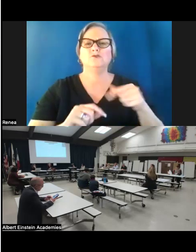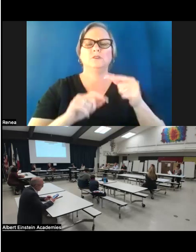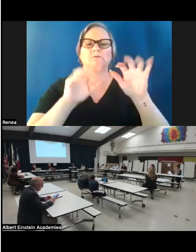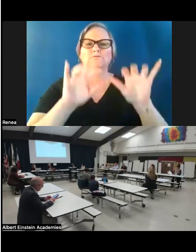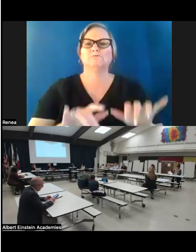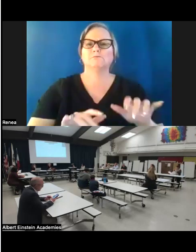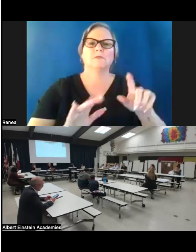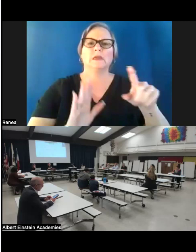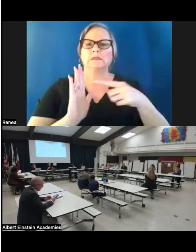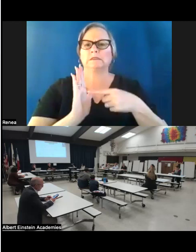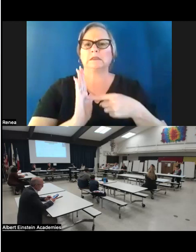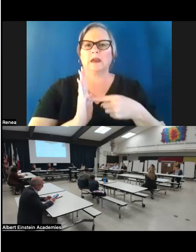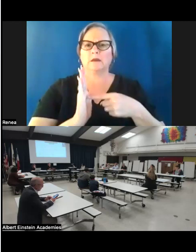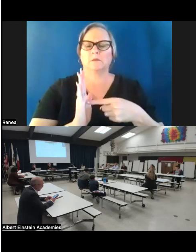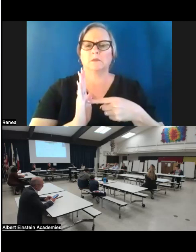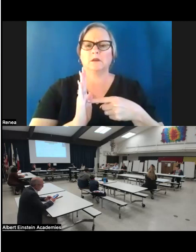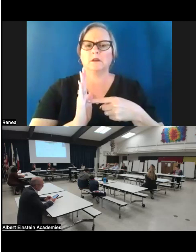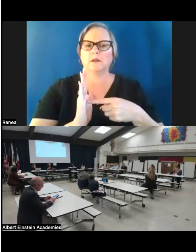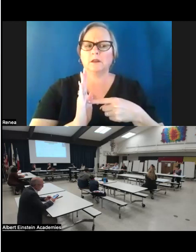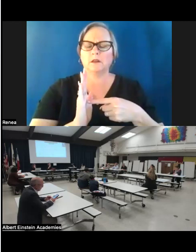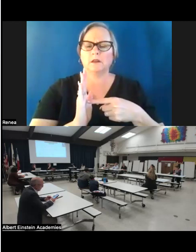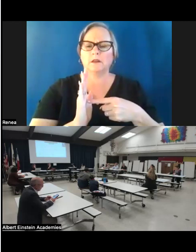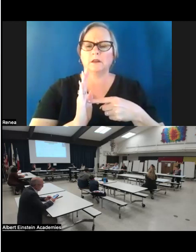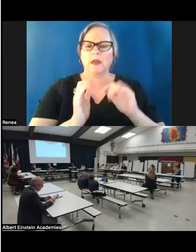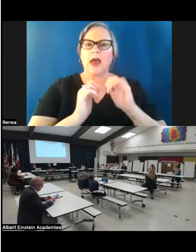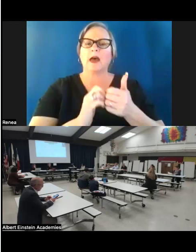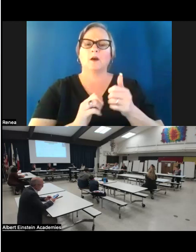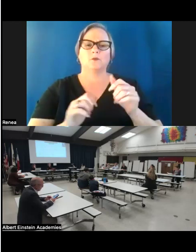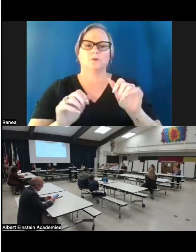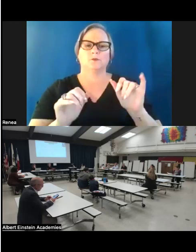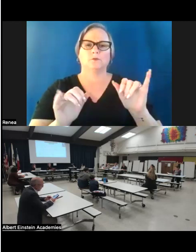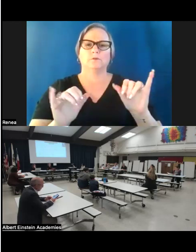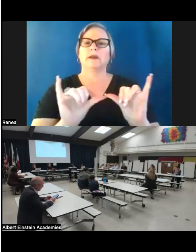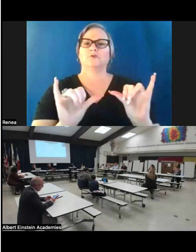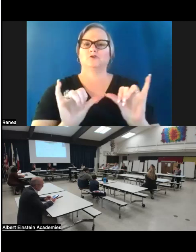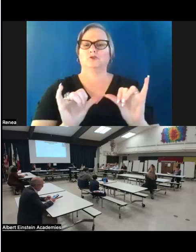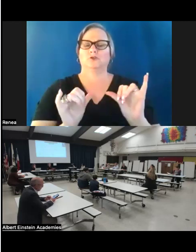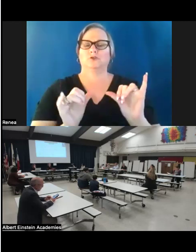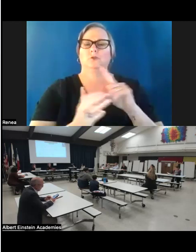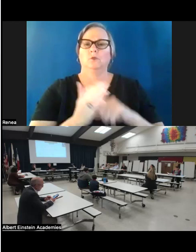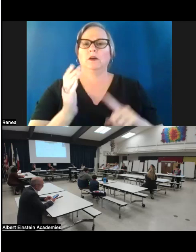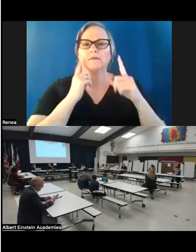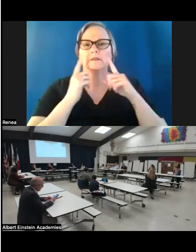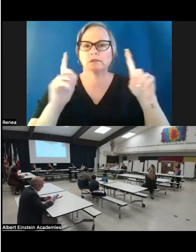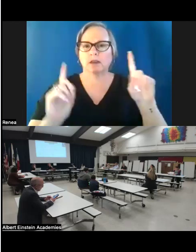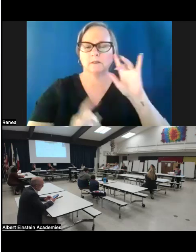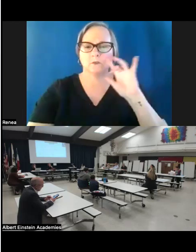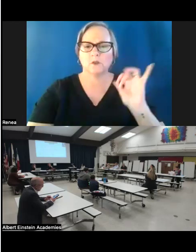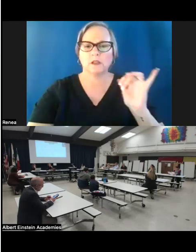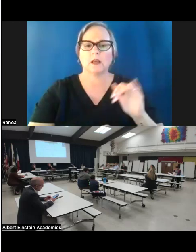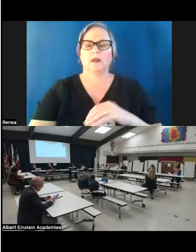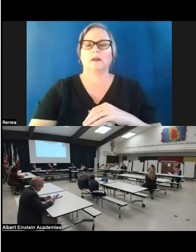would measure this success, and then the actions, who would be doing